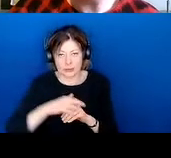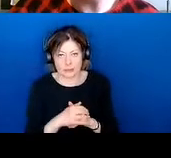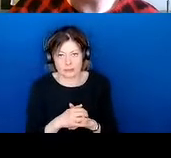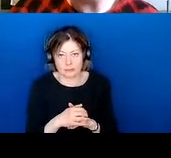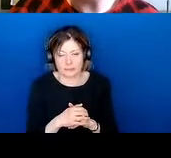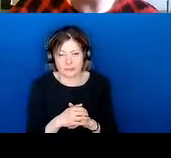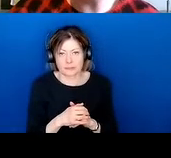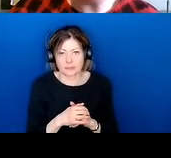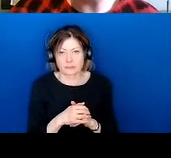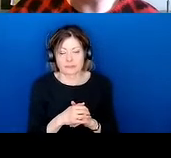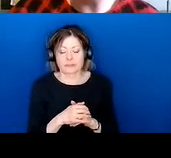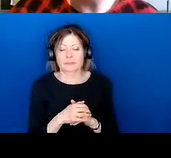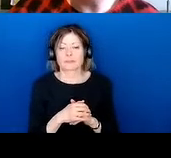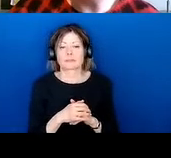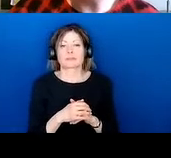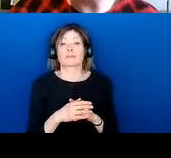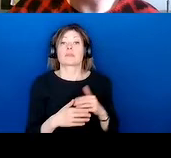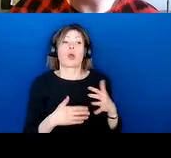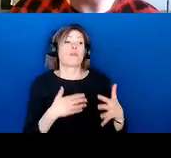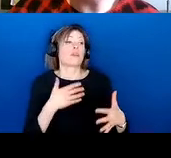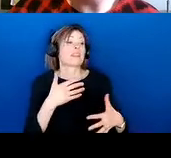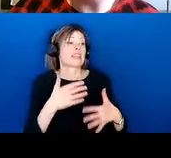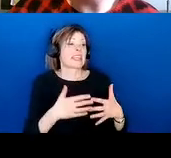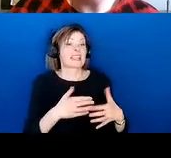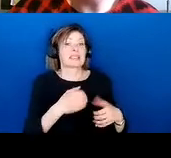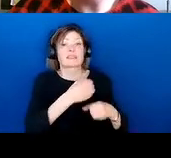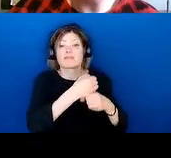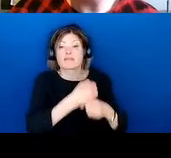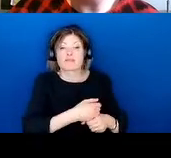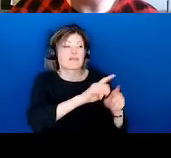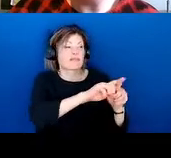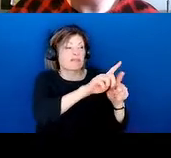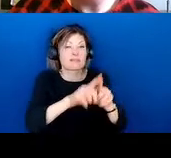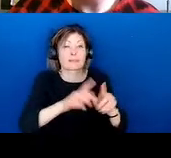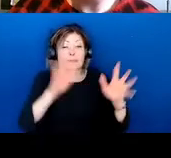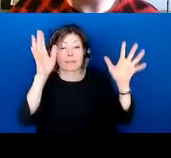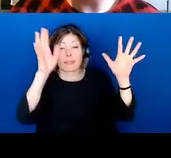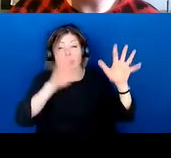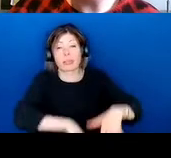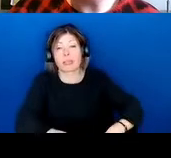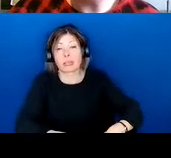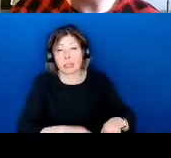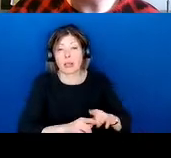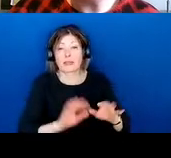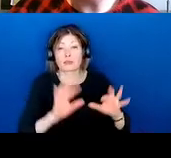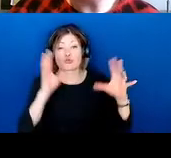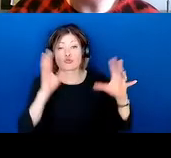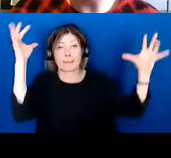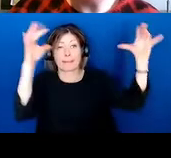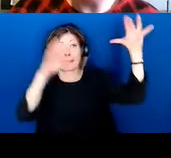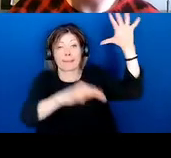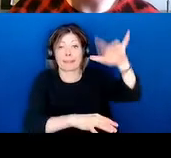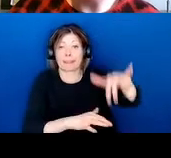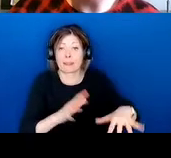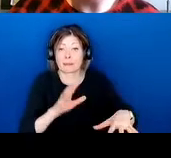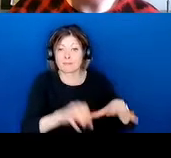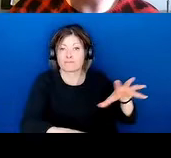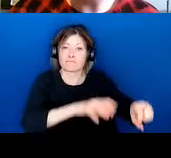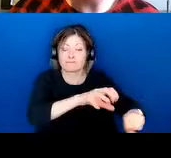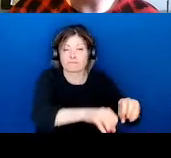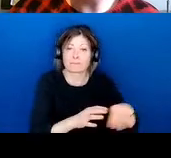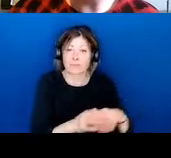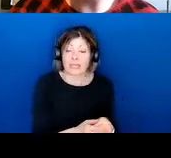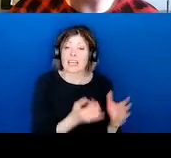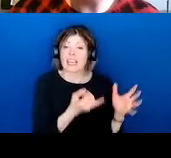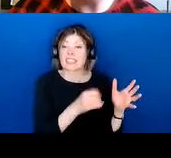Over the years, the buildings collapsed and wilderness took over. During the 1960s and 70s, the newly